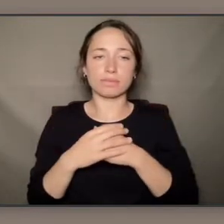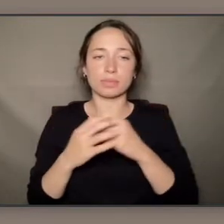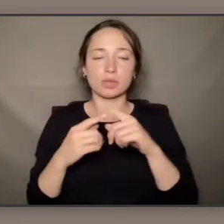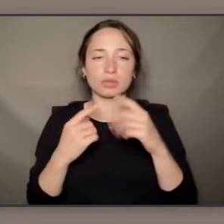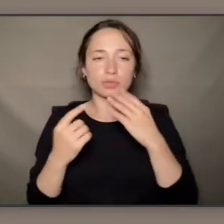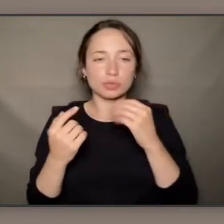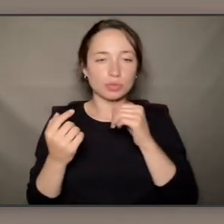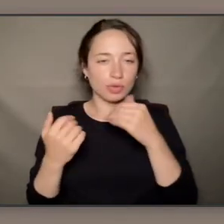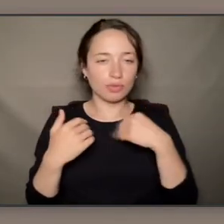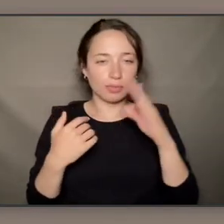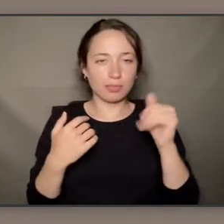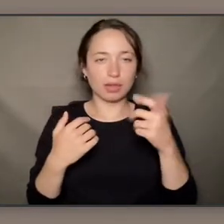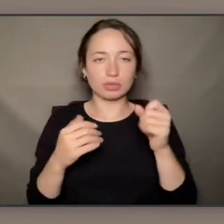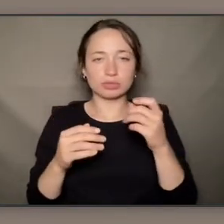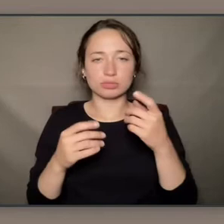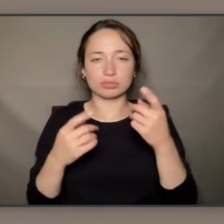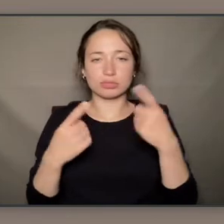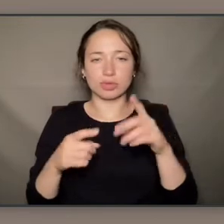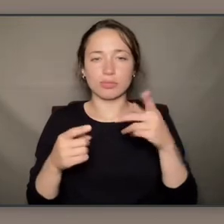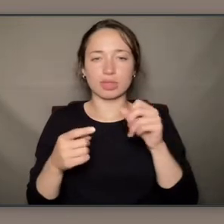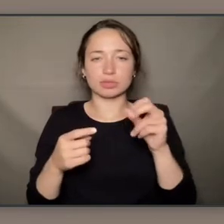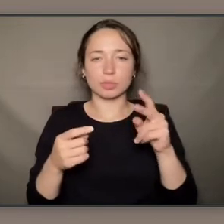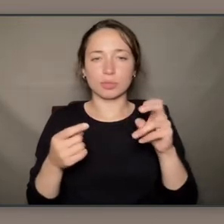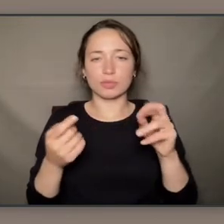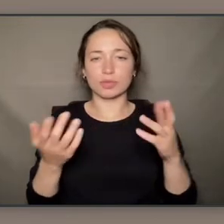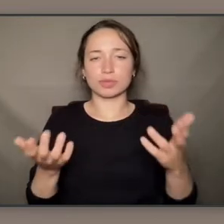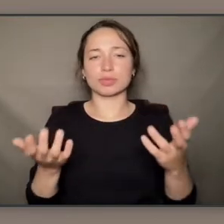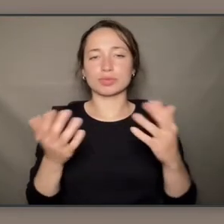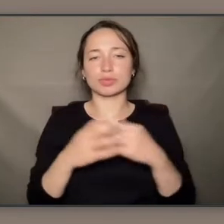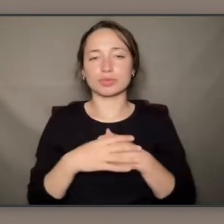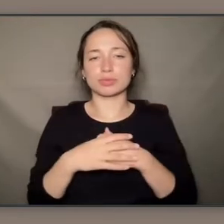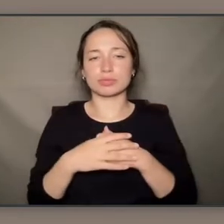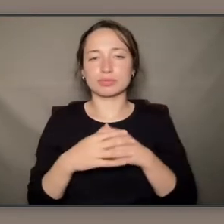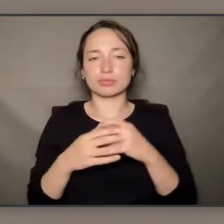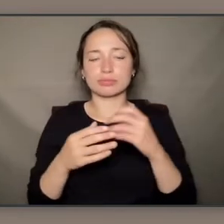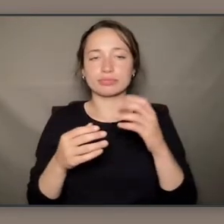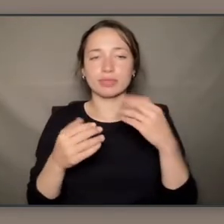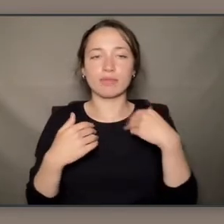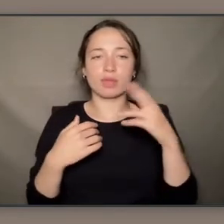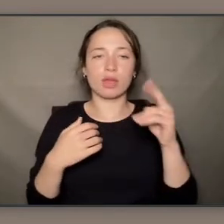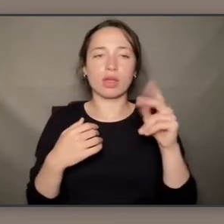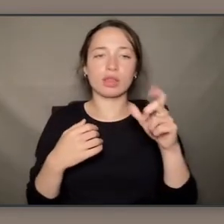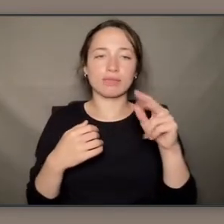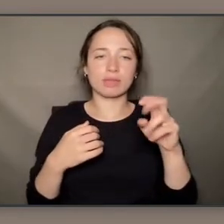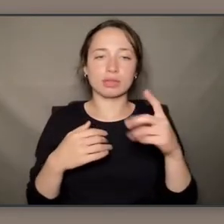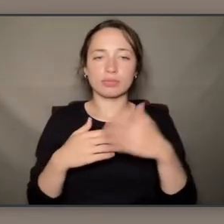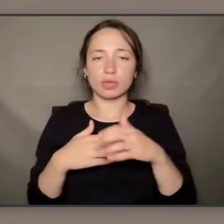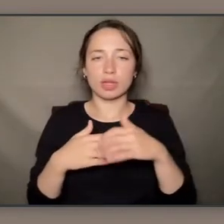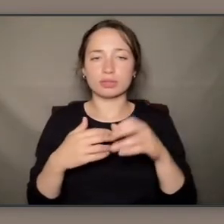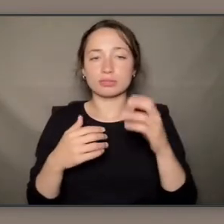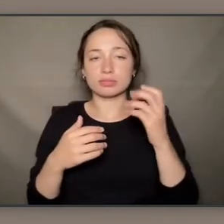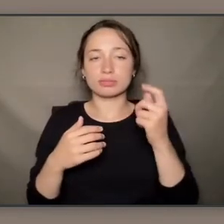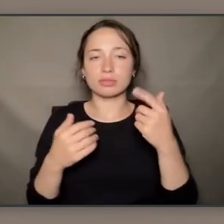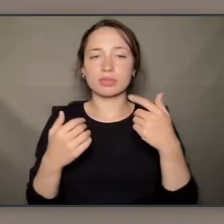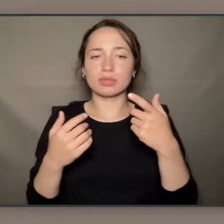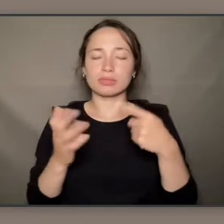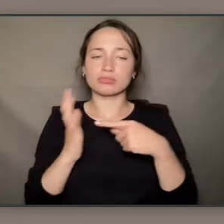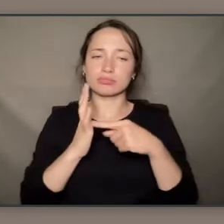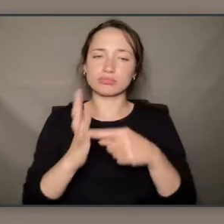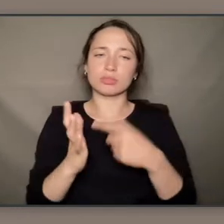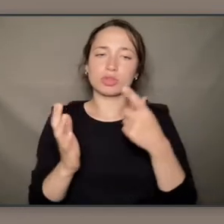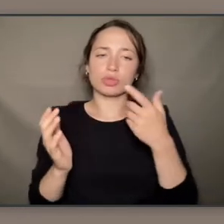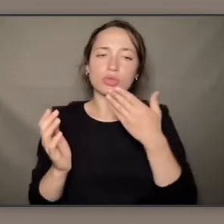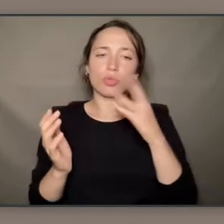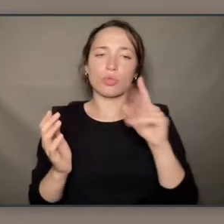But Jews don't have bagels over Passover. They have unleavened bread. So there was this gesture